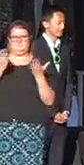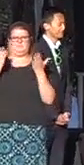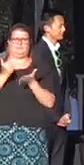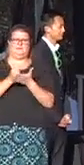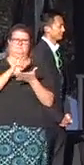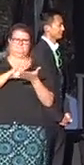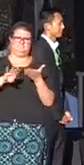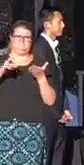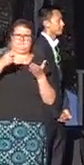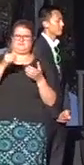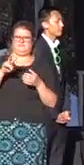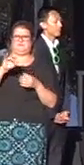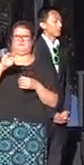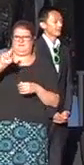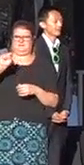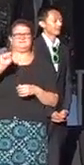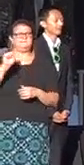eliminate